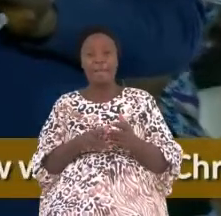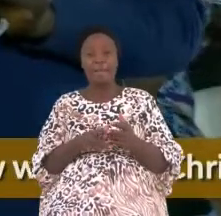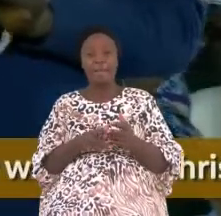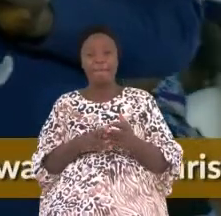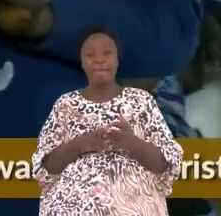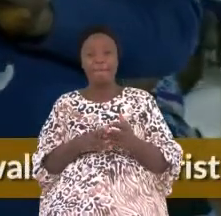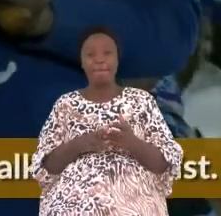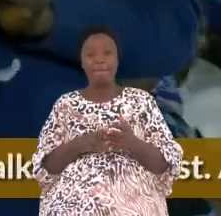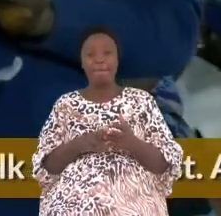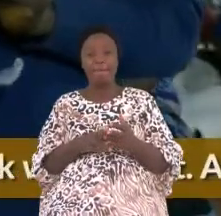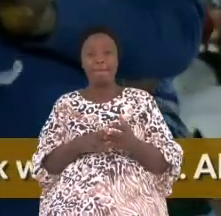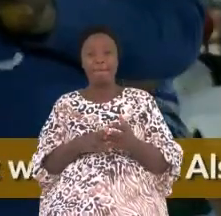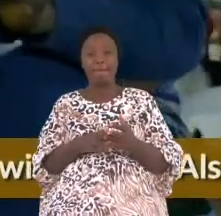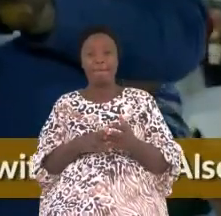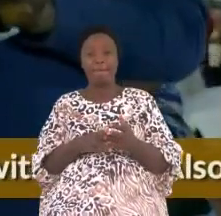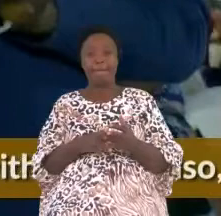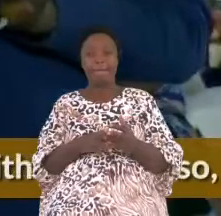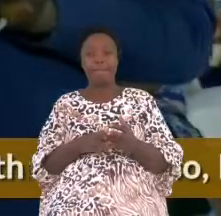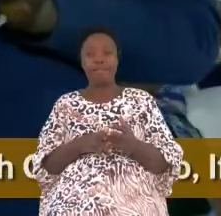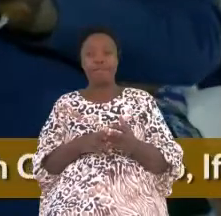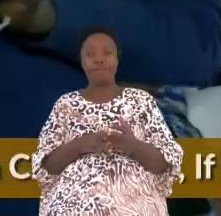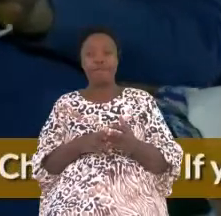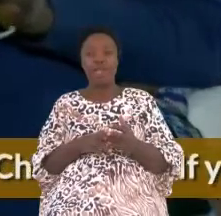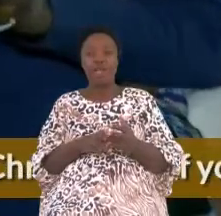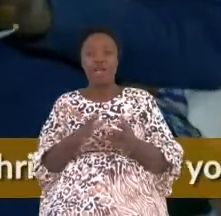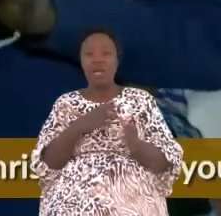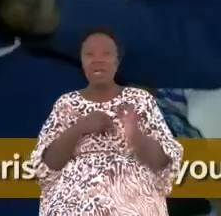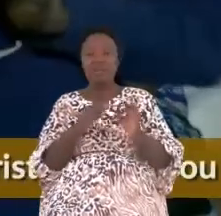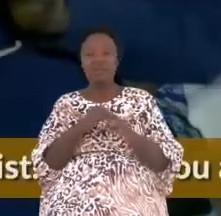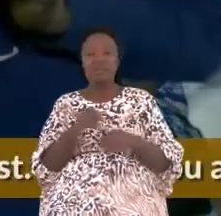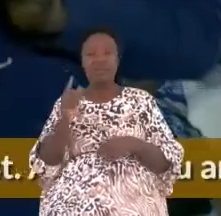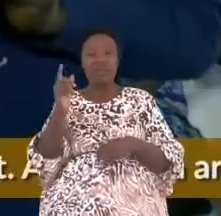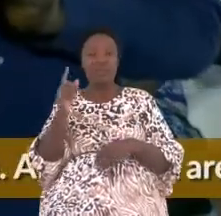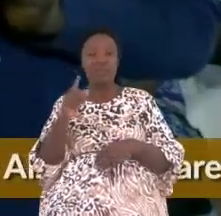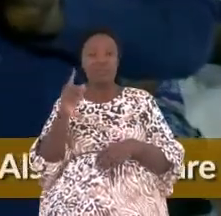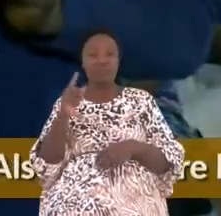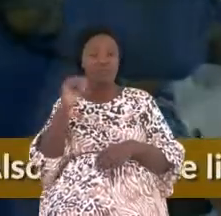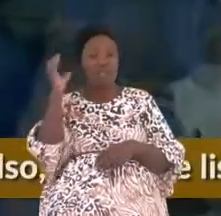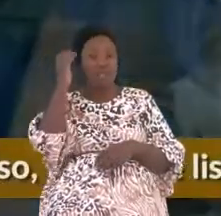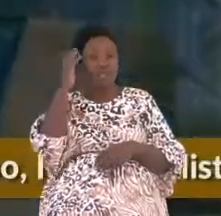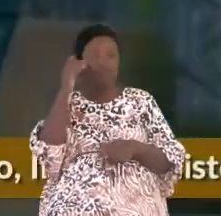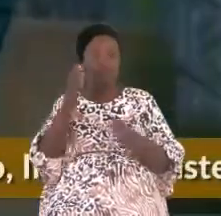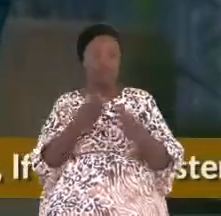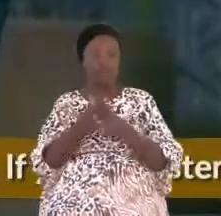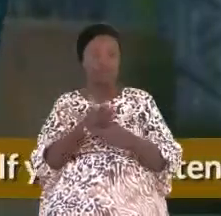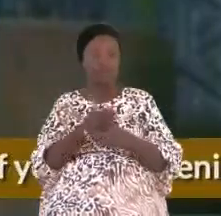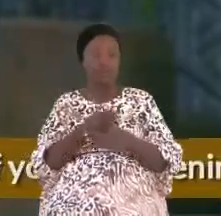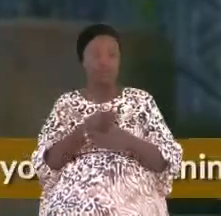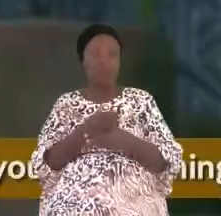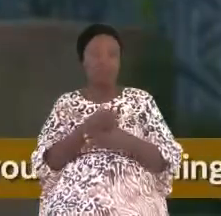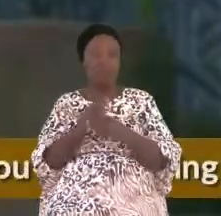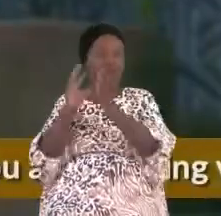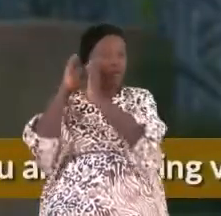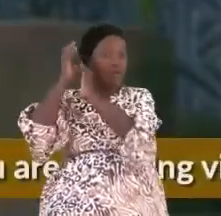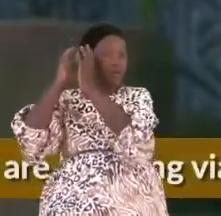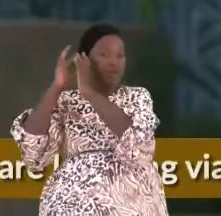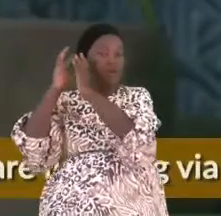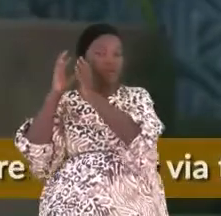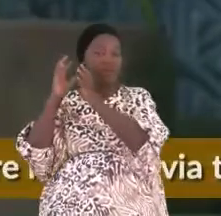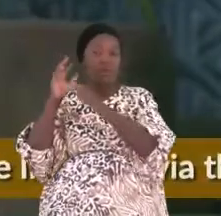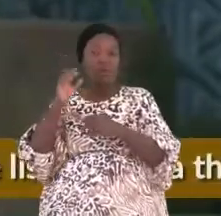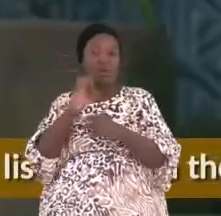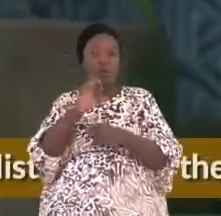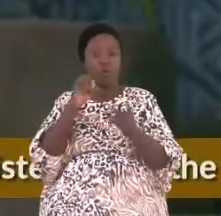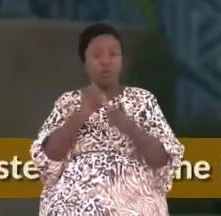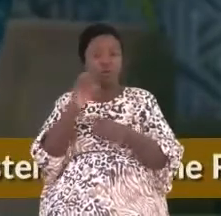online and if you are listening via radio or television you will do the same